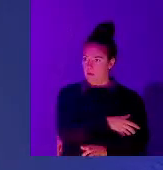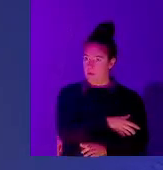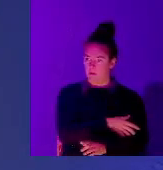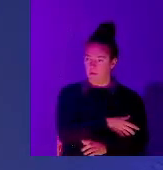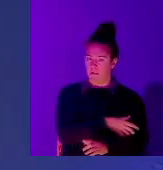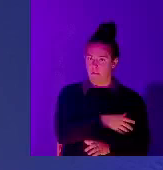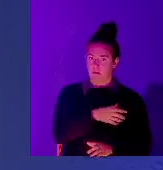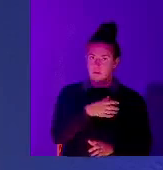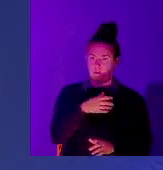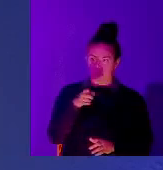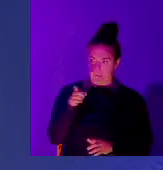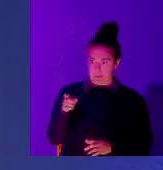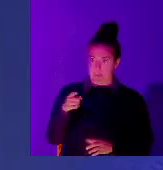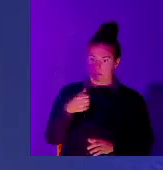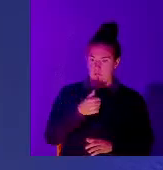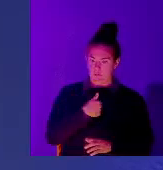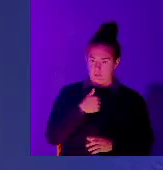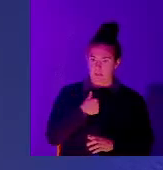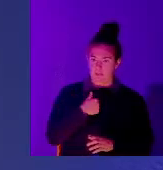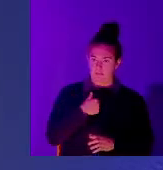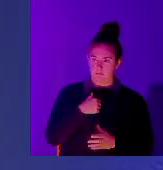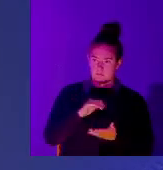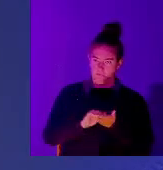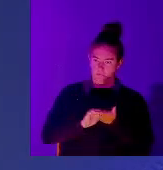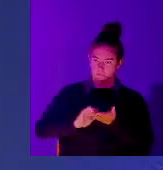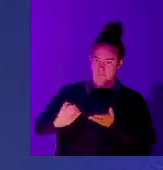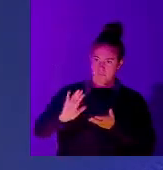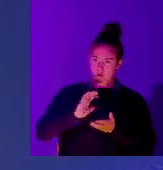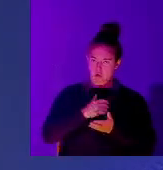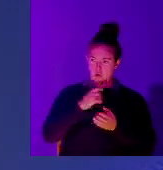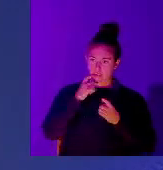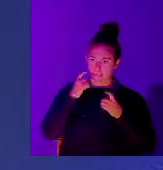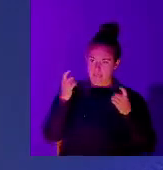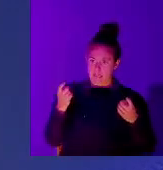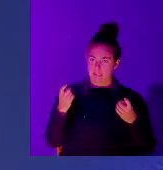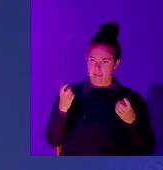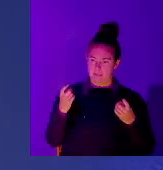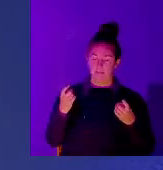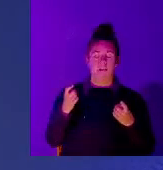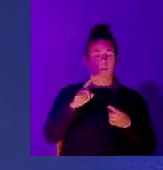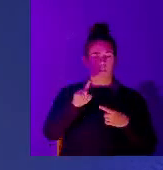down on the right hand of the majesty on high.